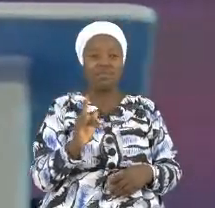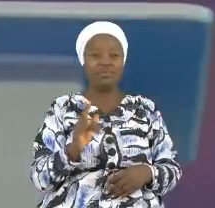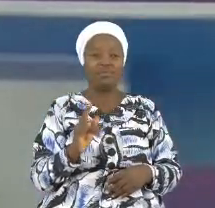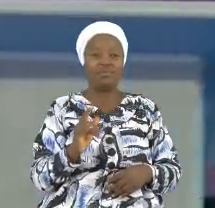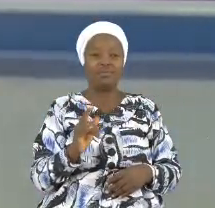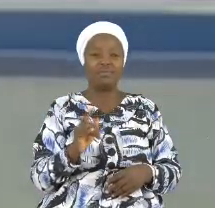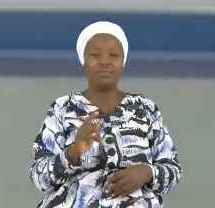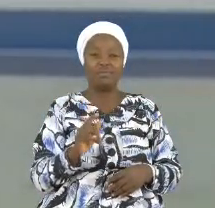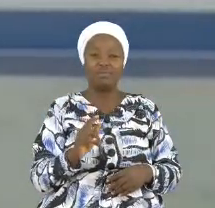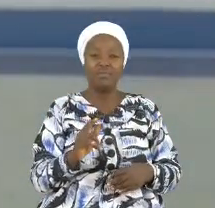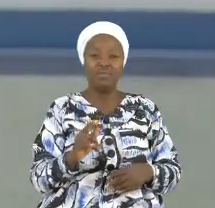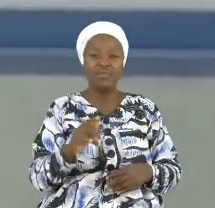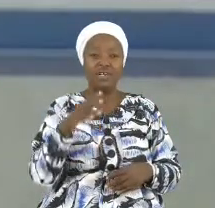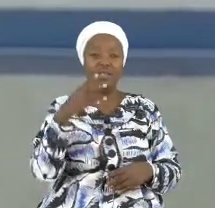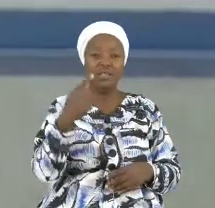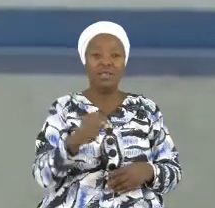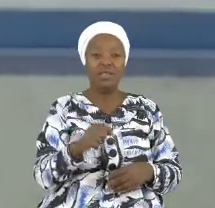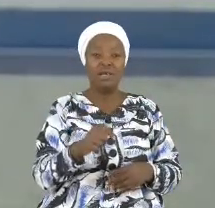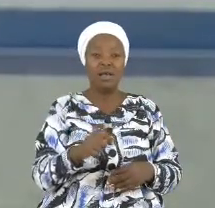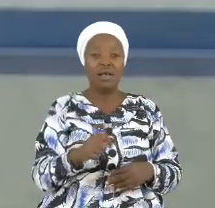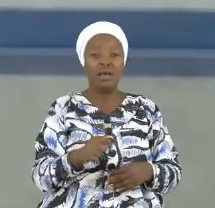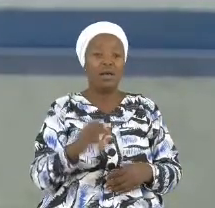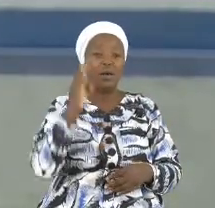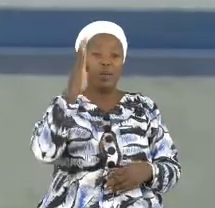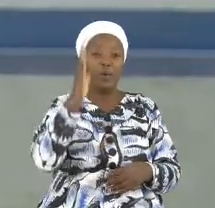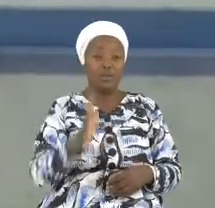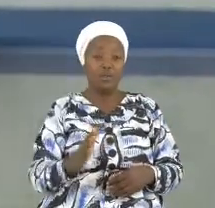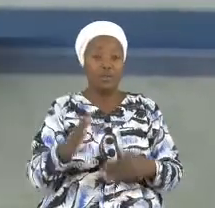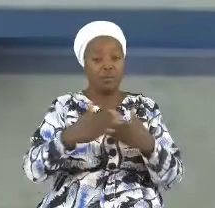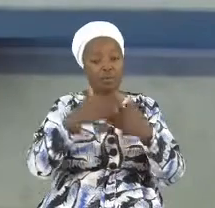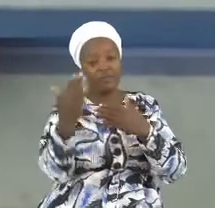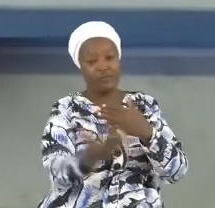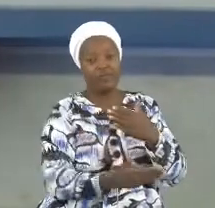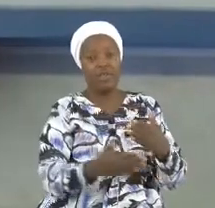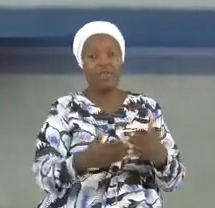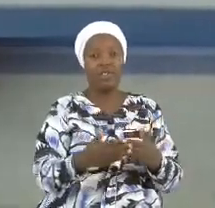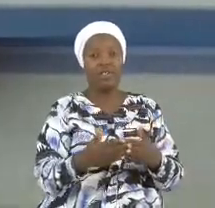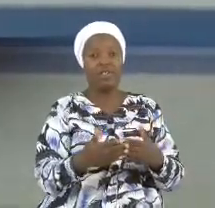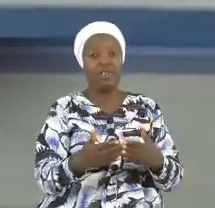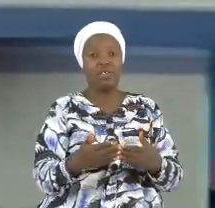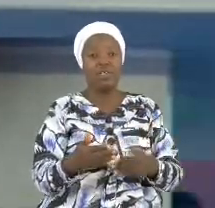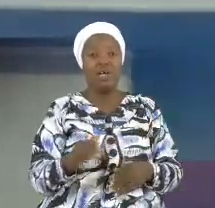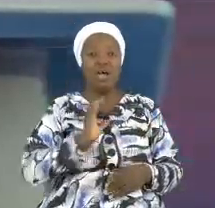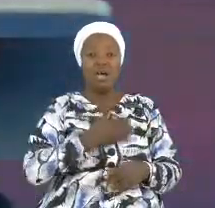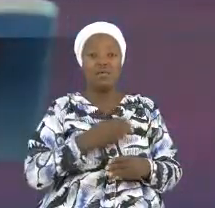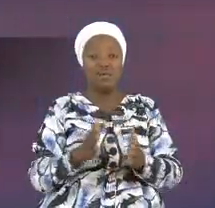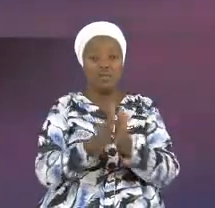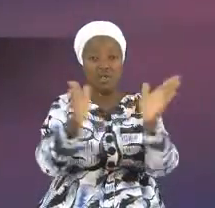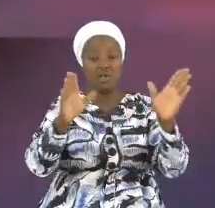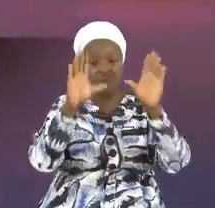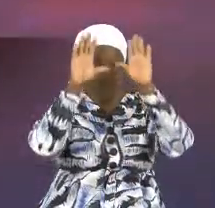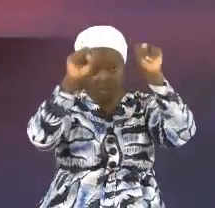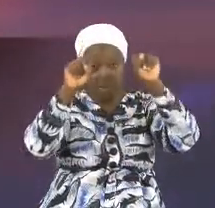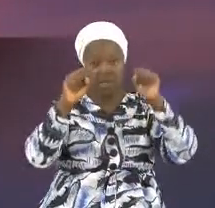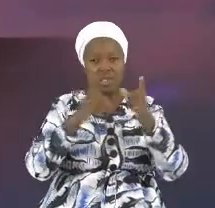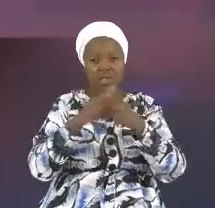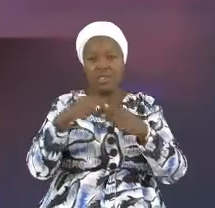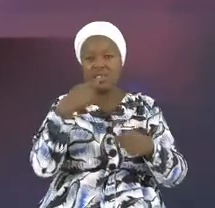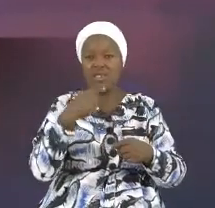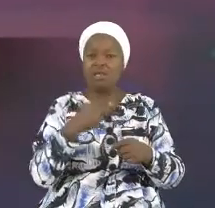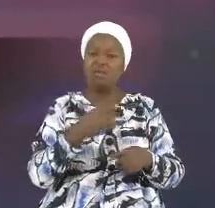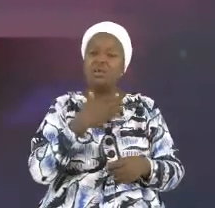the pastor invited us. He spoke to me. He said, please, don't